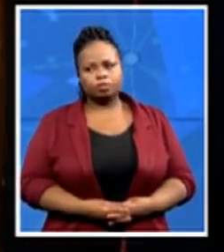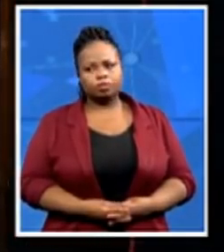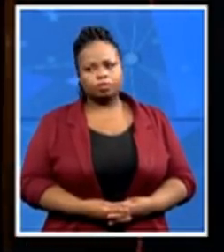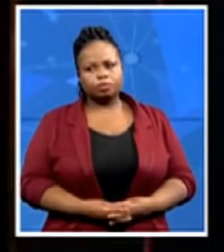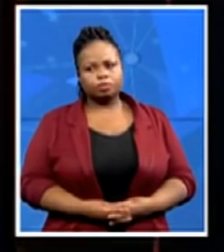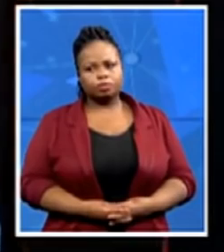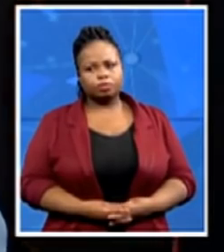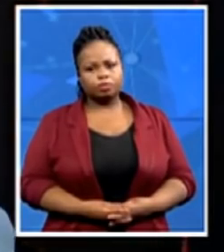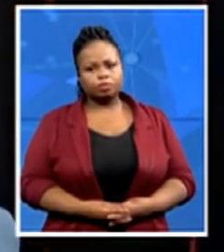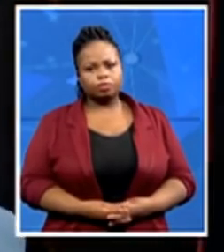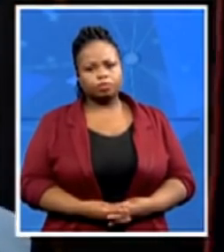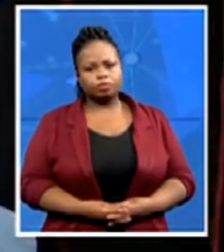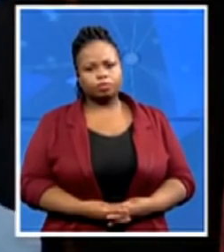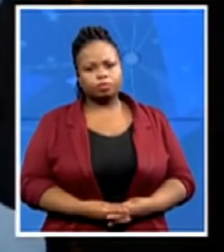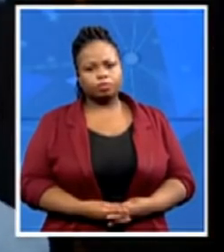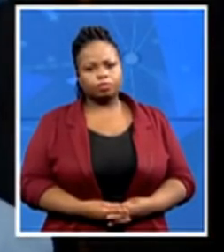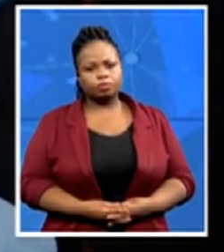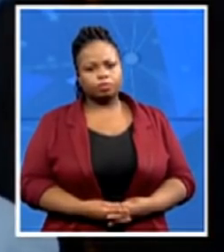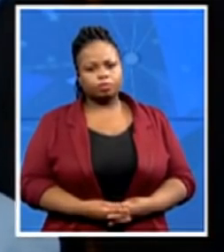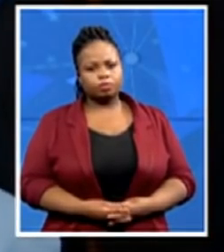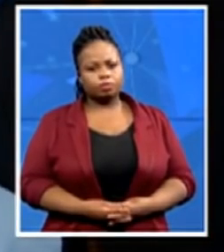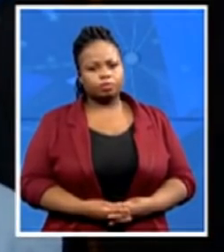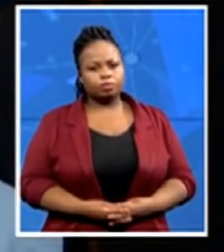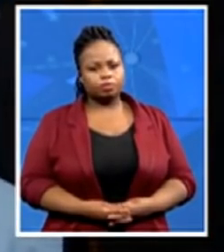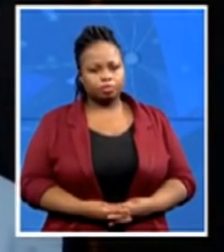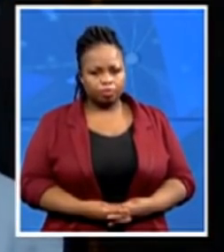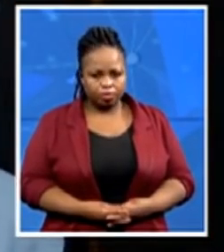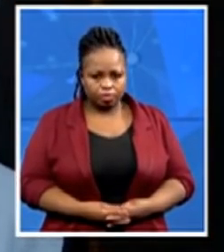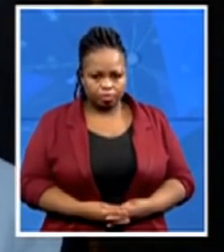16, subsection 4, subsection D.